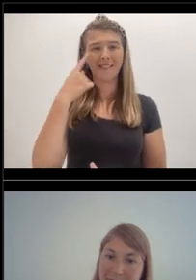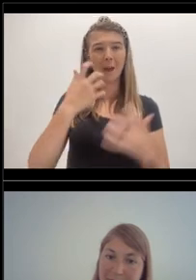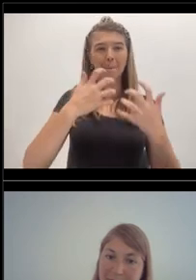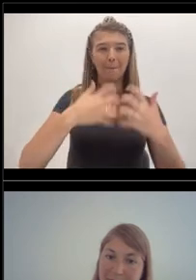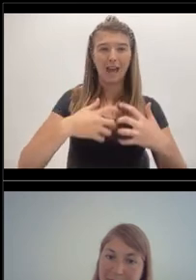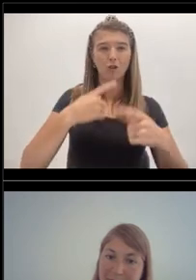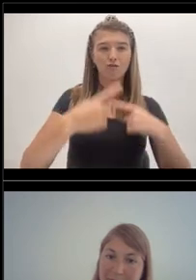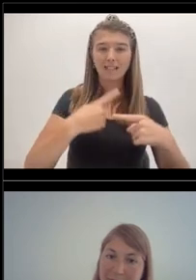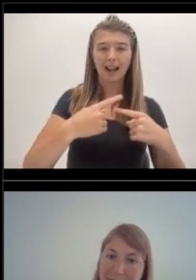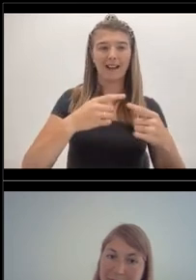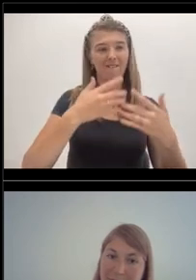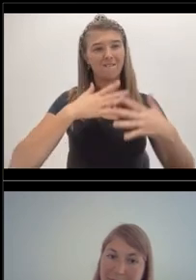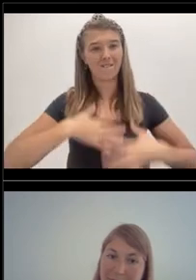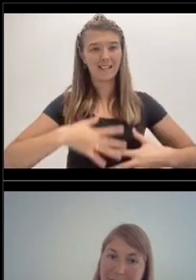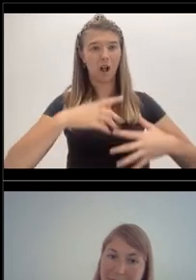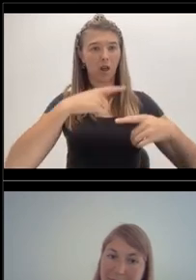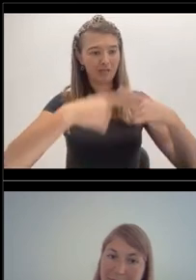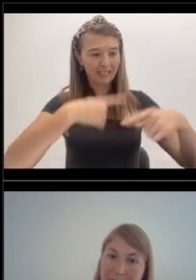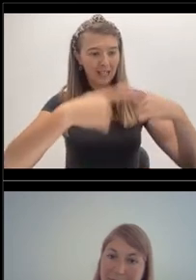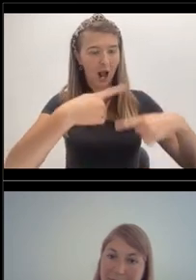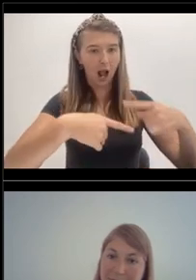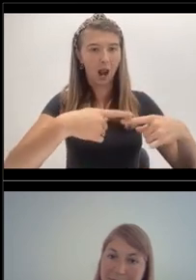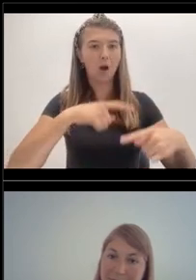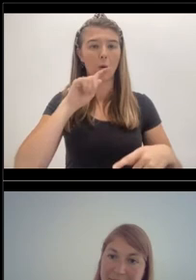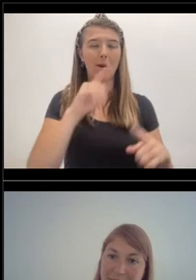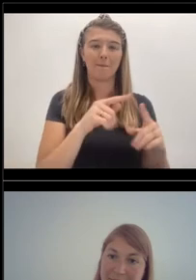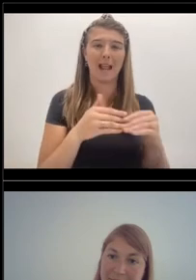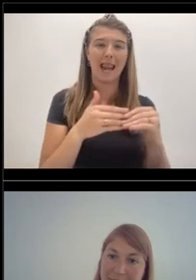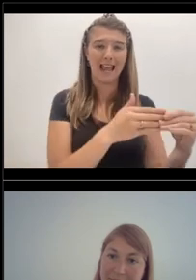recycling methods, will be the leading factor.